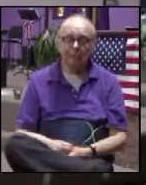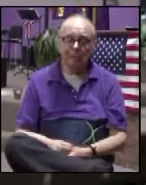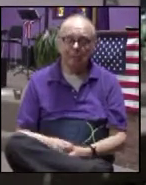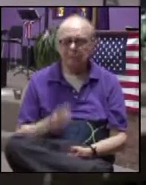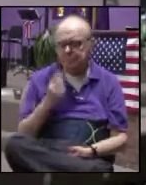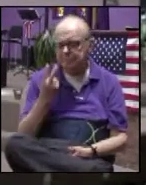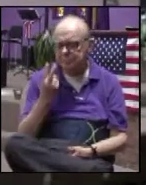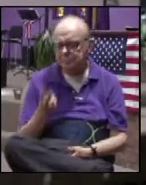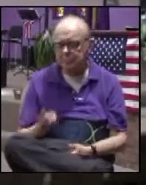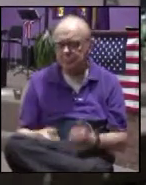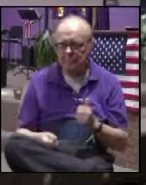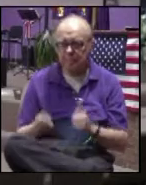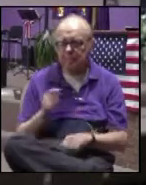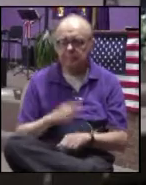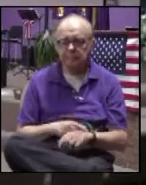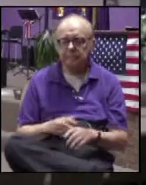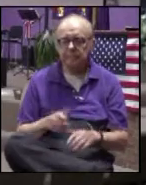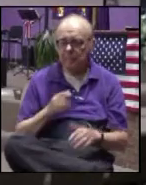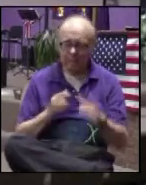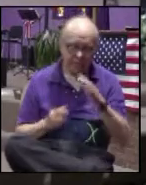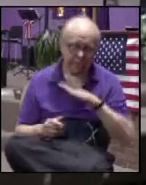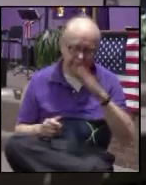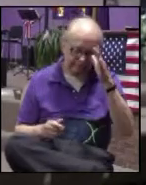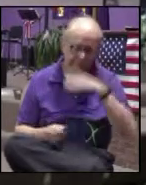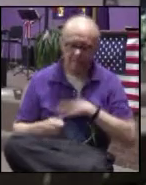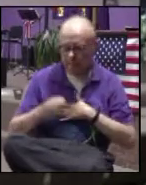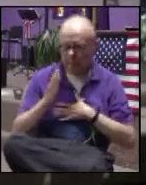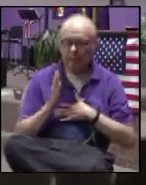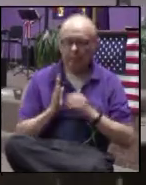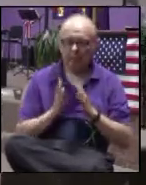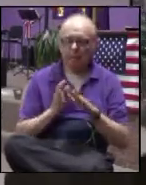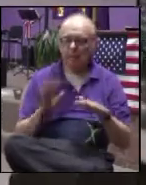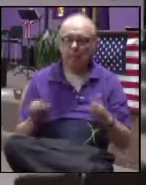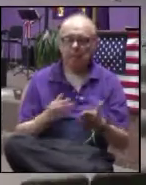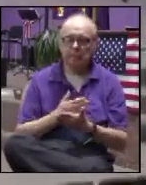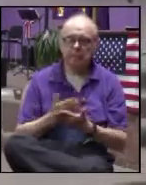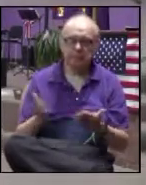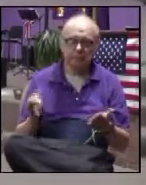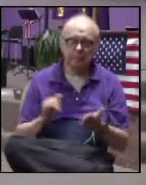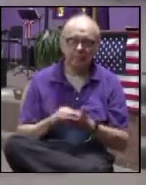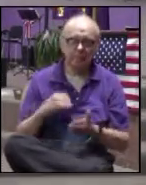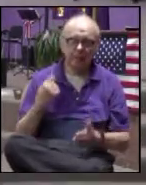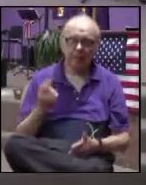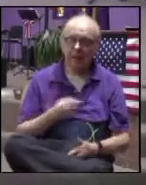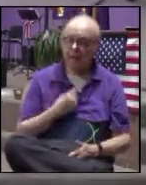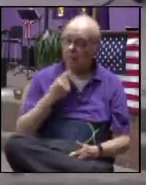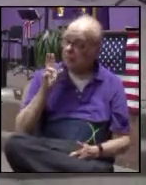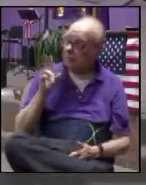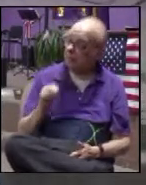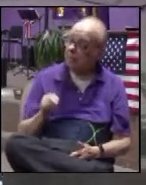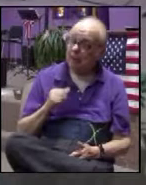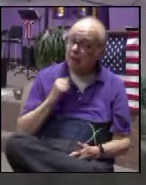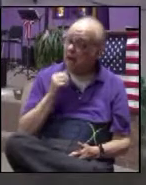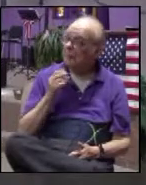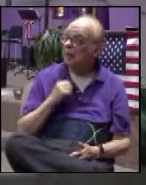You see, because most of the time, ladies and gentlemen, God asks us to do stuff and we tell him no because we're not